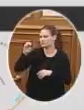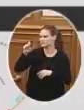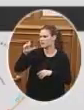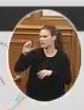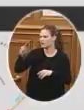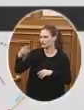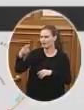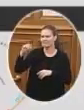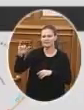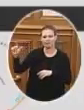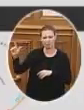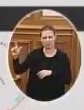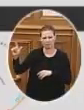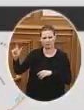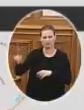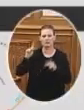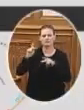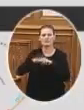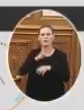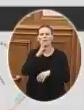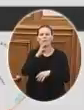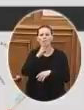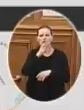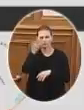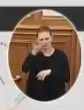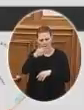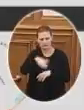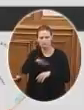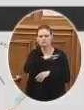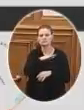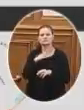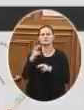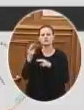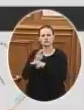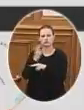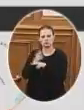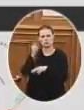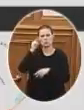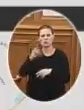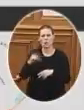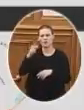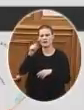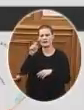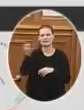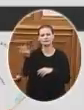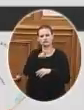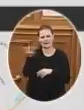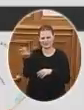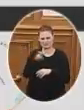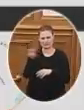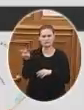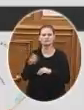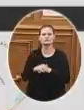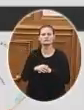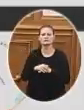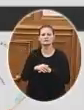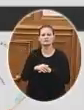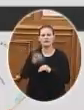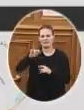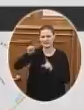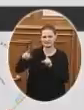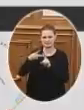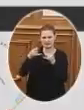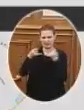the waterfront, people in the marina, using Golden Gate Transit as a partner with Muni. And that second line goes to the BART station and to the